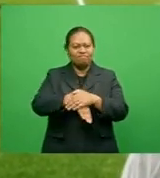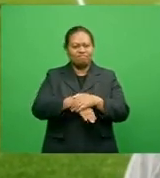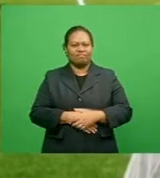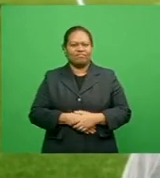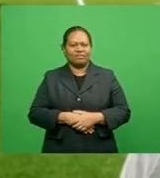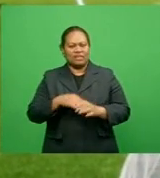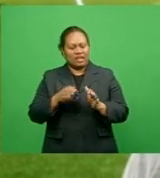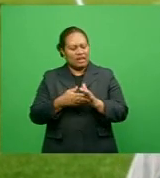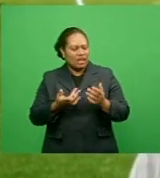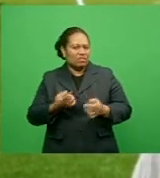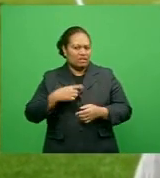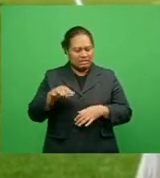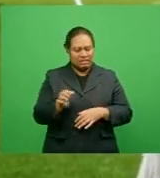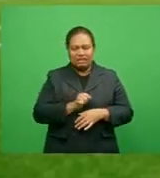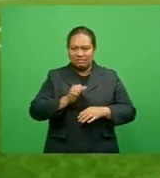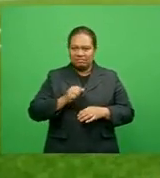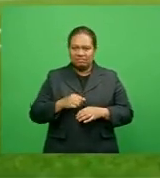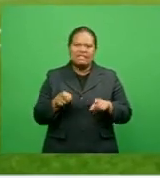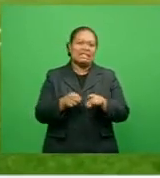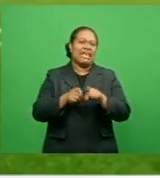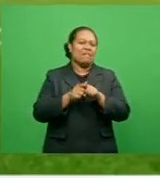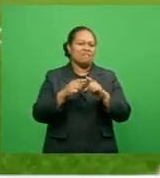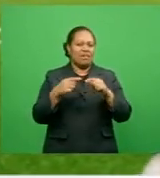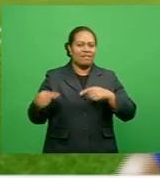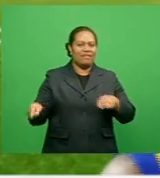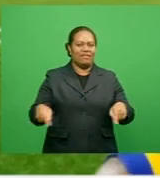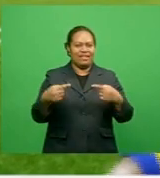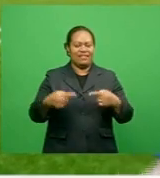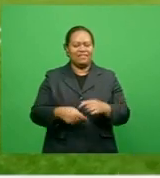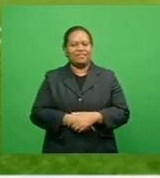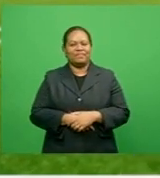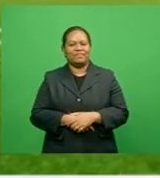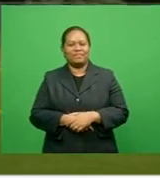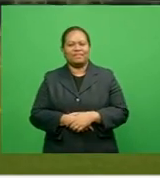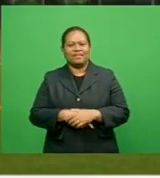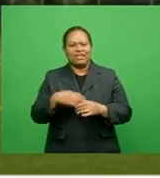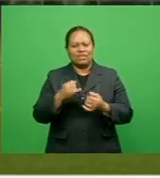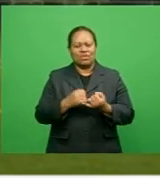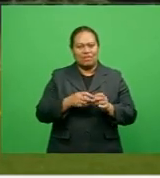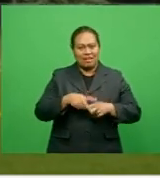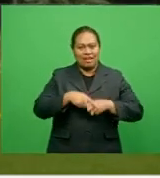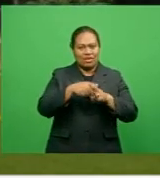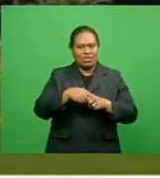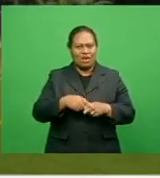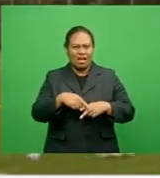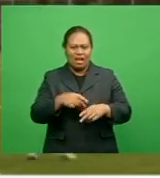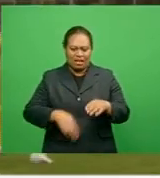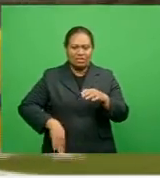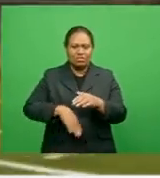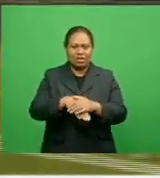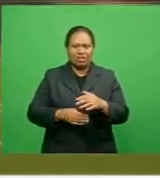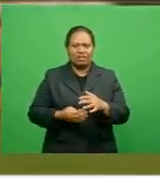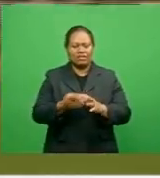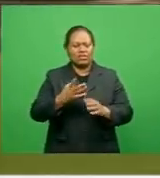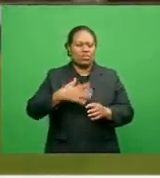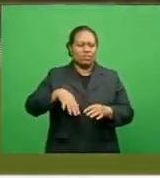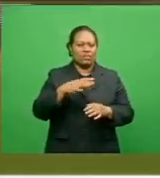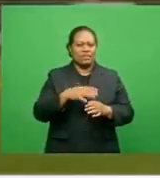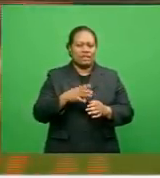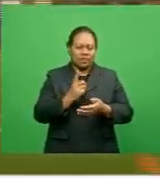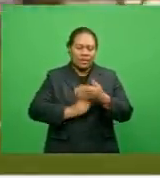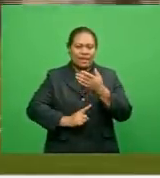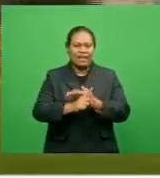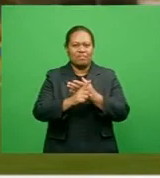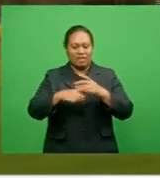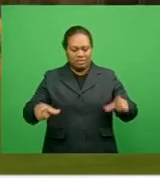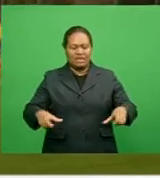so we take every team as another final. Nandrunga striker Sunny Deol says balancing school and his football career has been